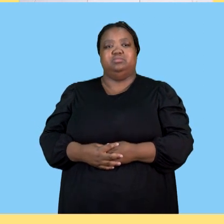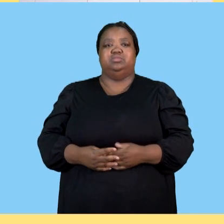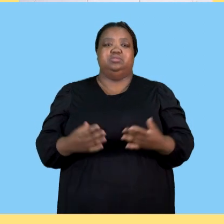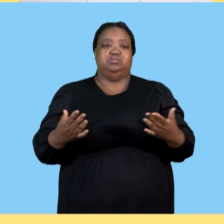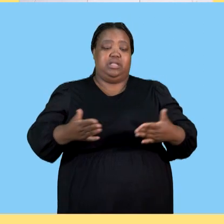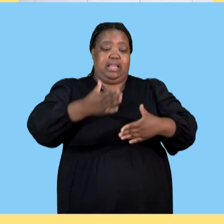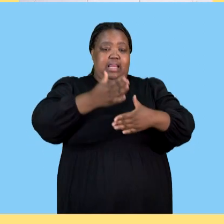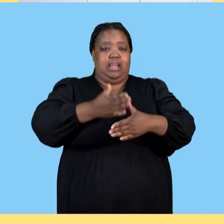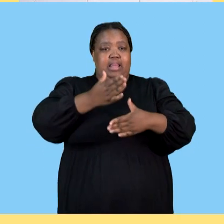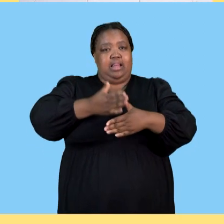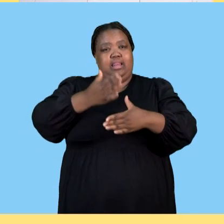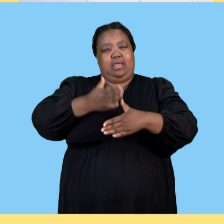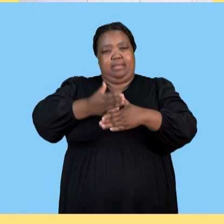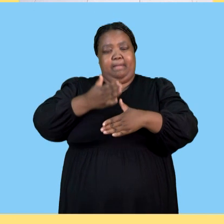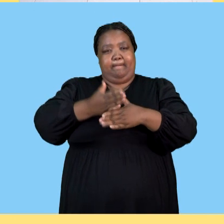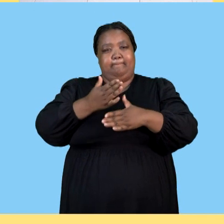indirect labor cost.